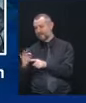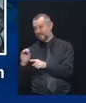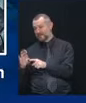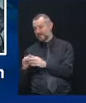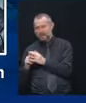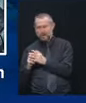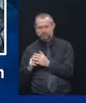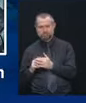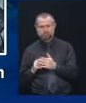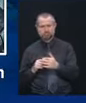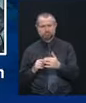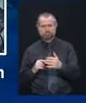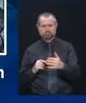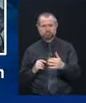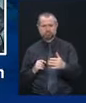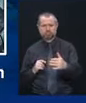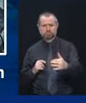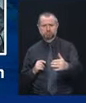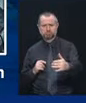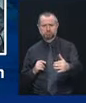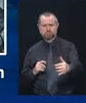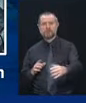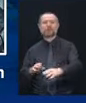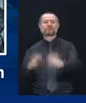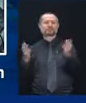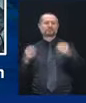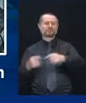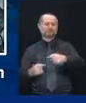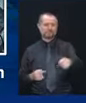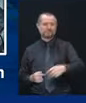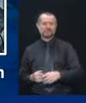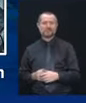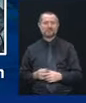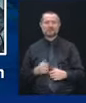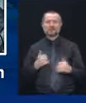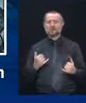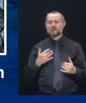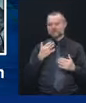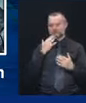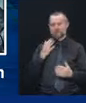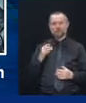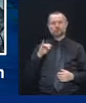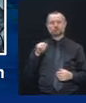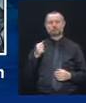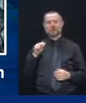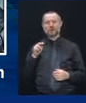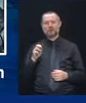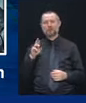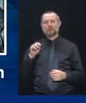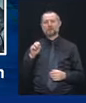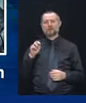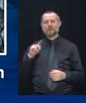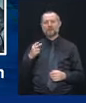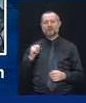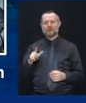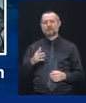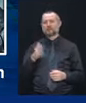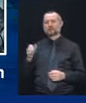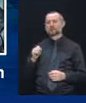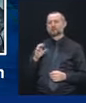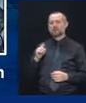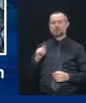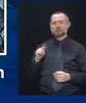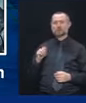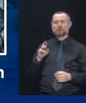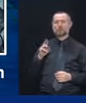summer months. I want to thank Jane Rosenthal and Scott Rudin, who are fantastic New